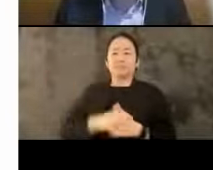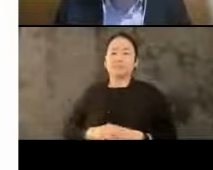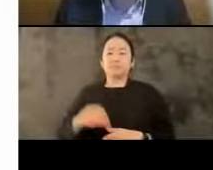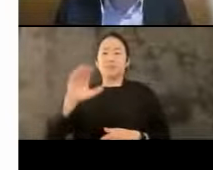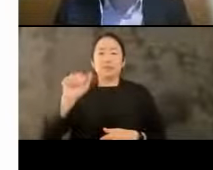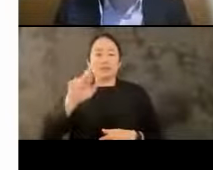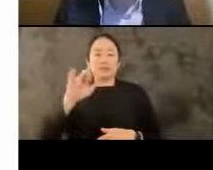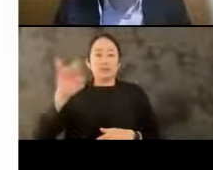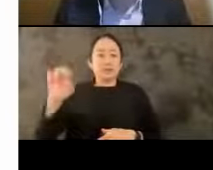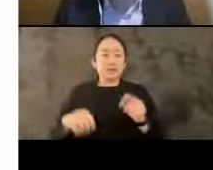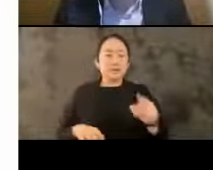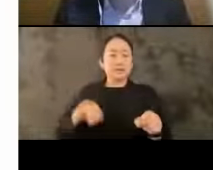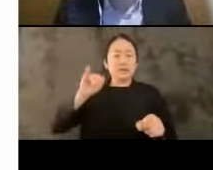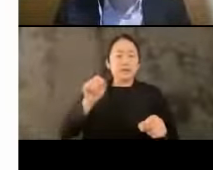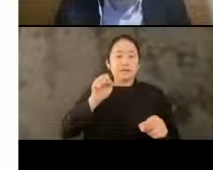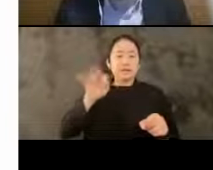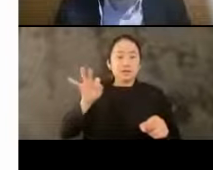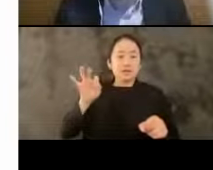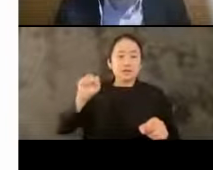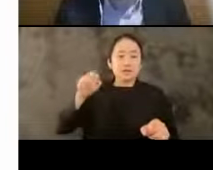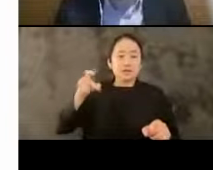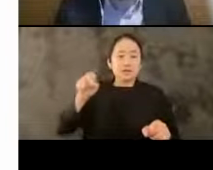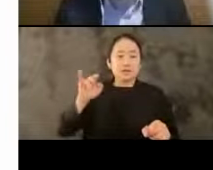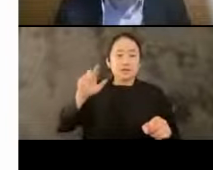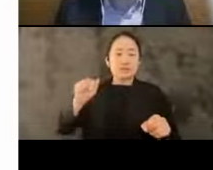Sponcia from NCTS said in the chat,